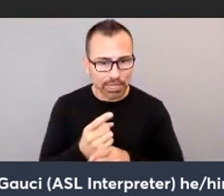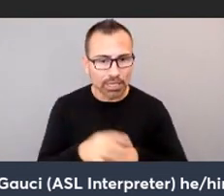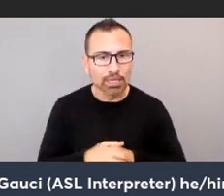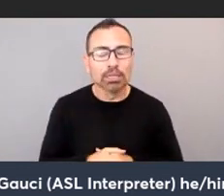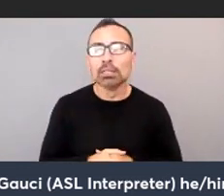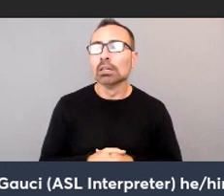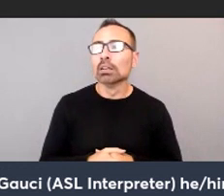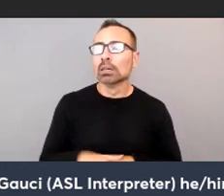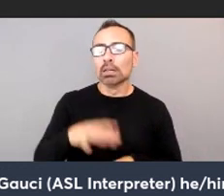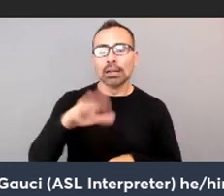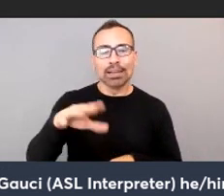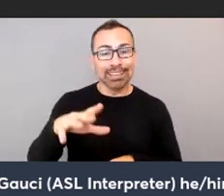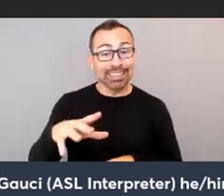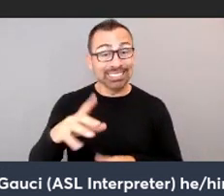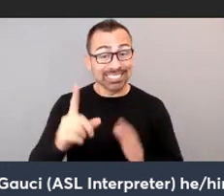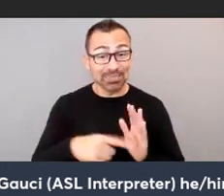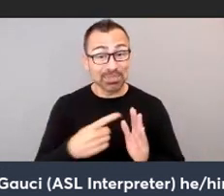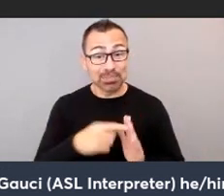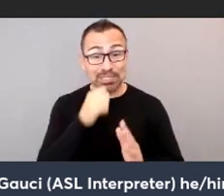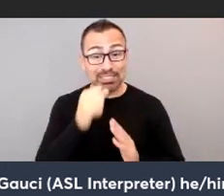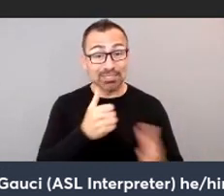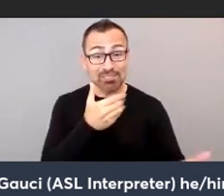if it gets to the right inbox, right?